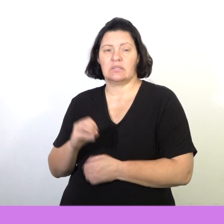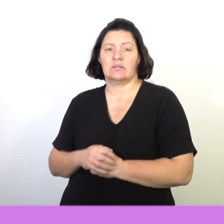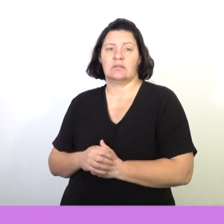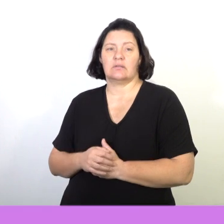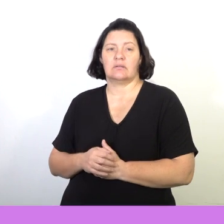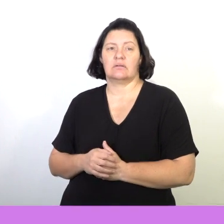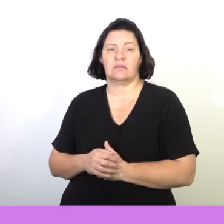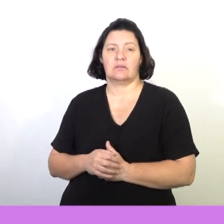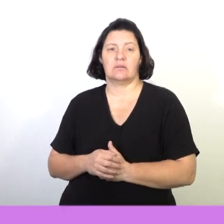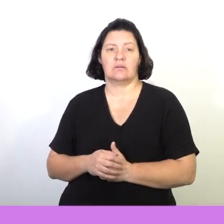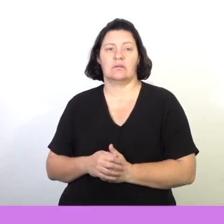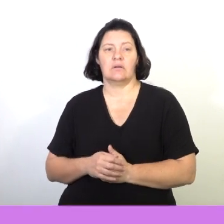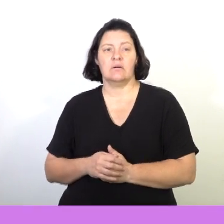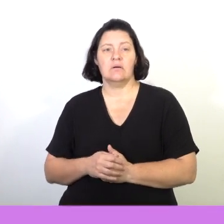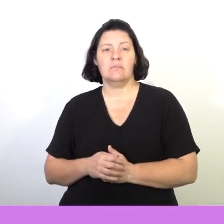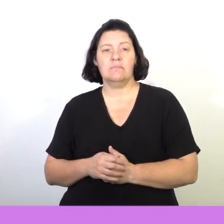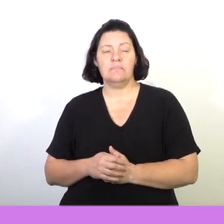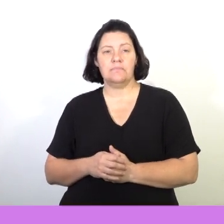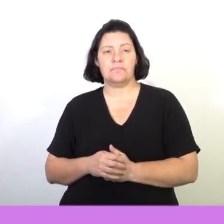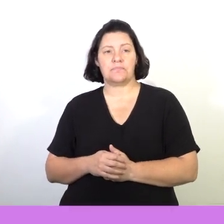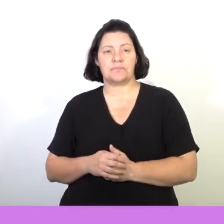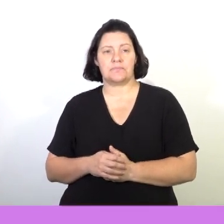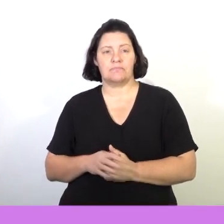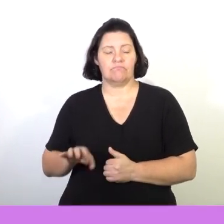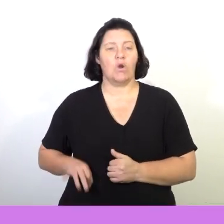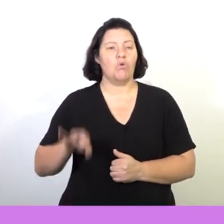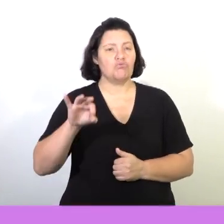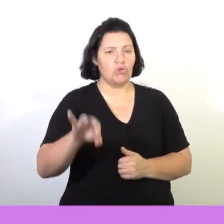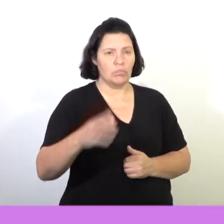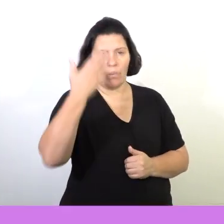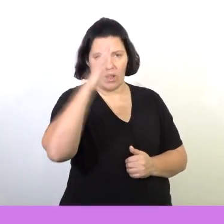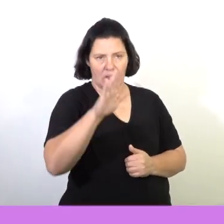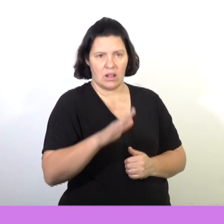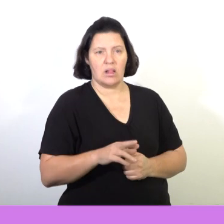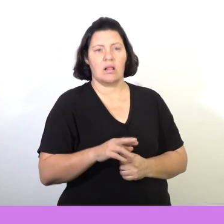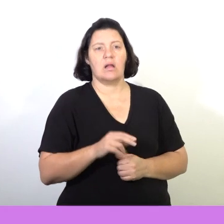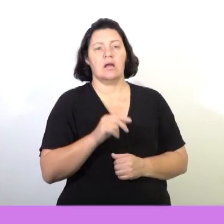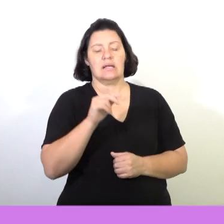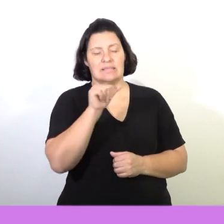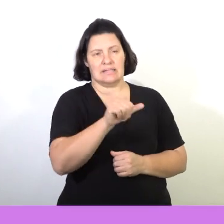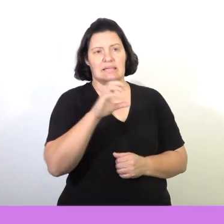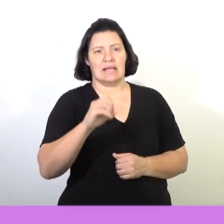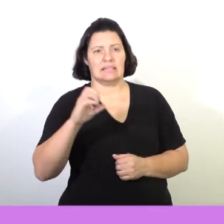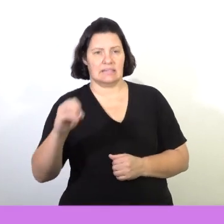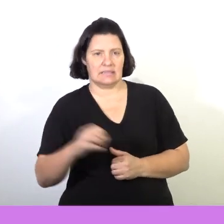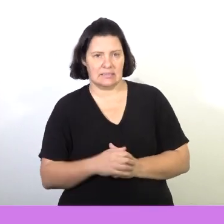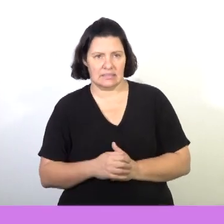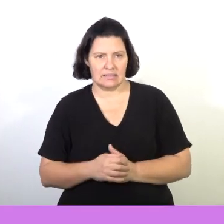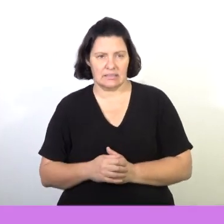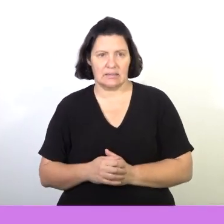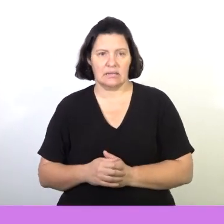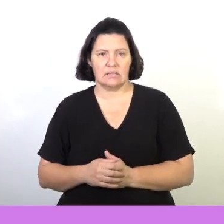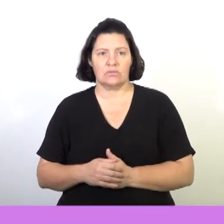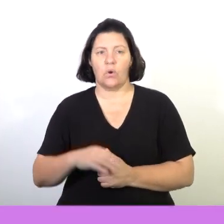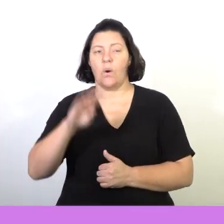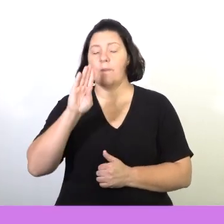2,400. In this case, we know each person will contribute 600 rand.